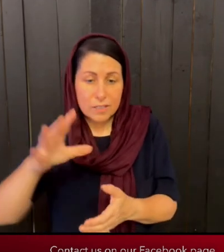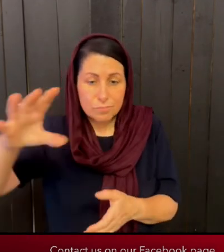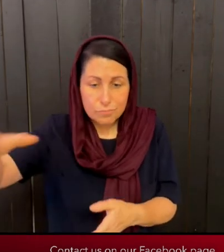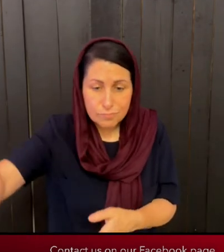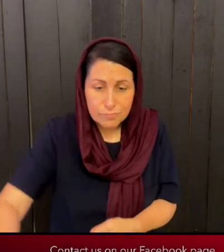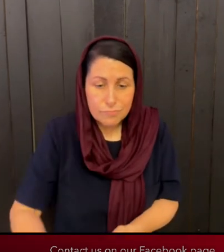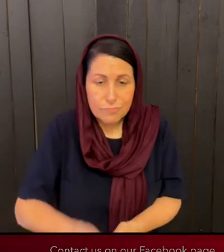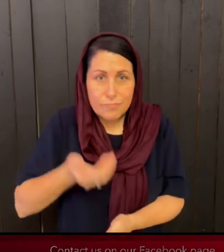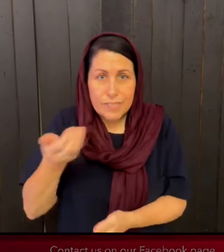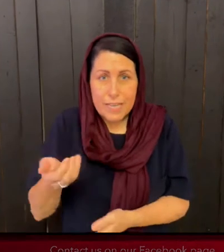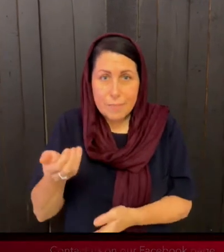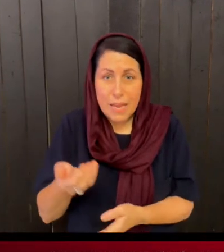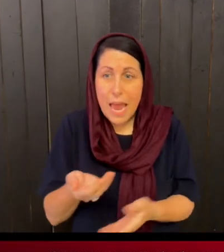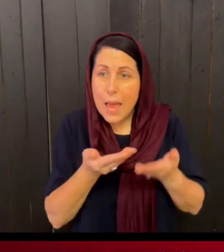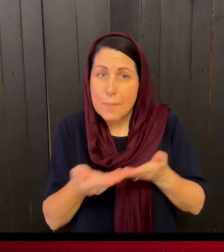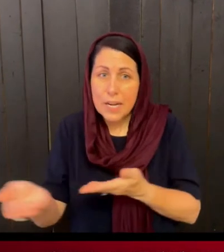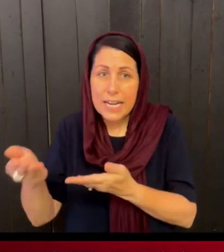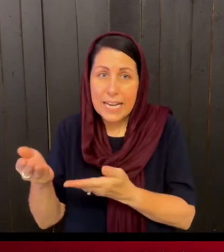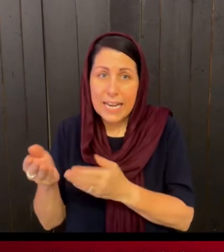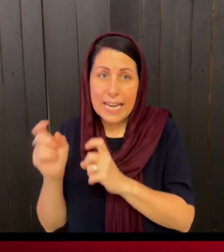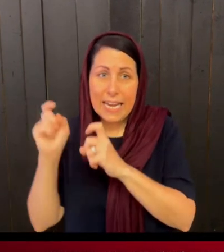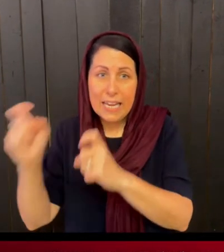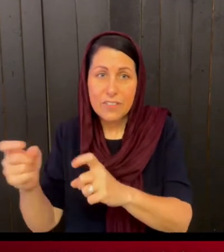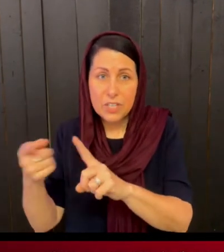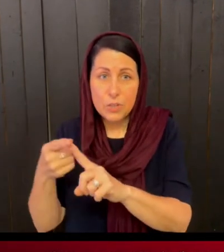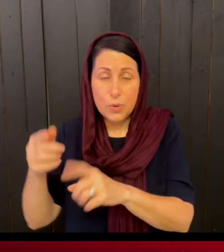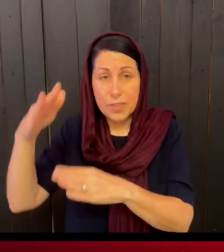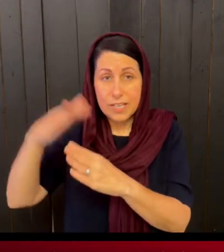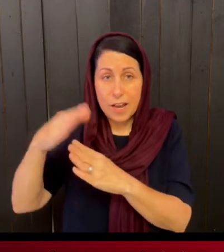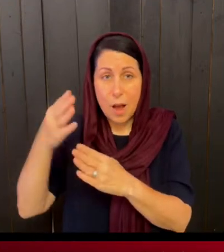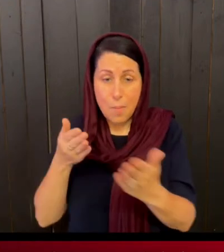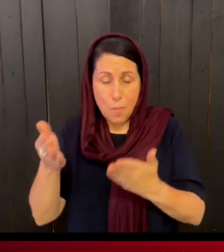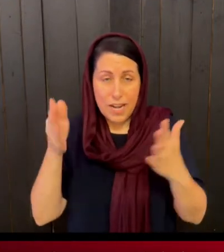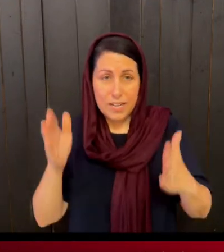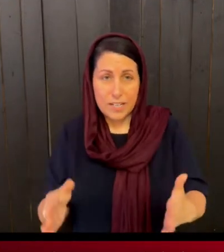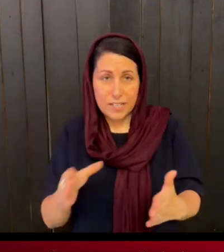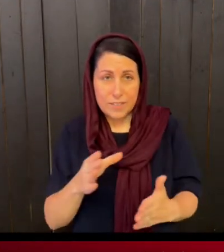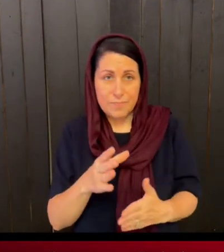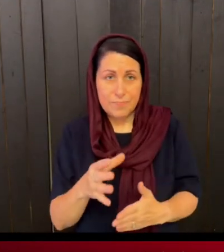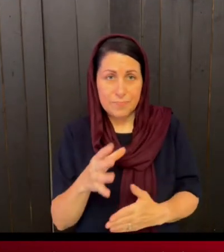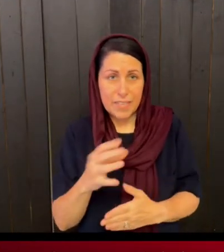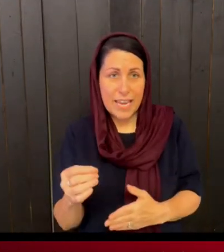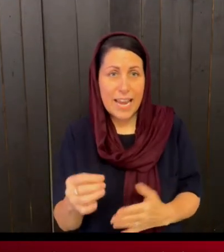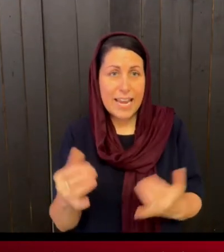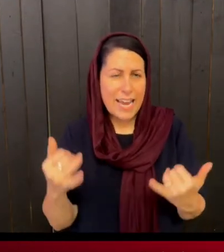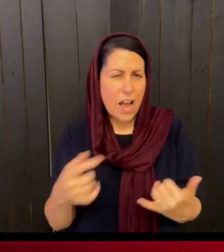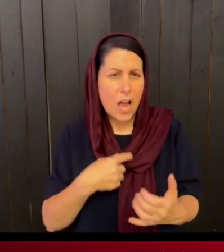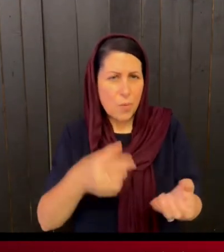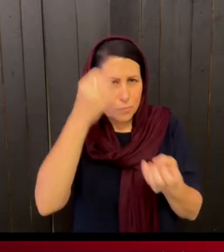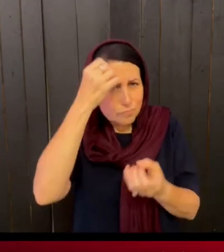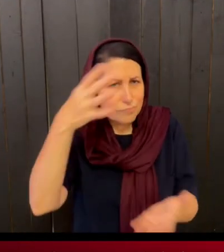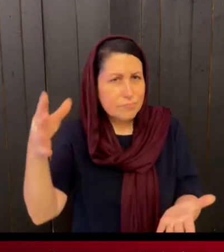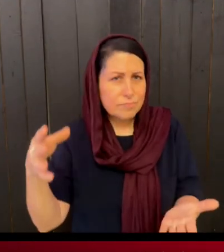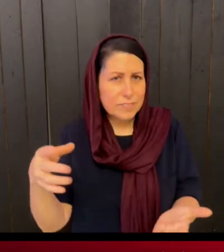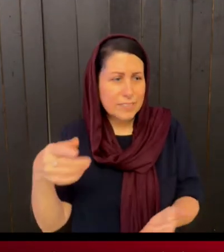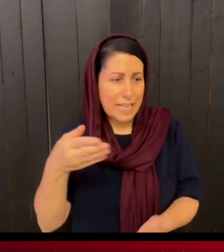I'd like to point out a couple things about this story. Obviously, the things I've already said, there are containers there that God